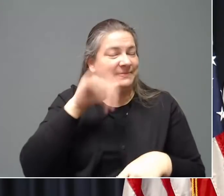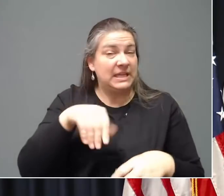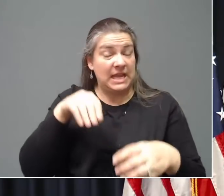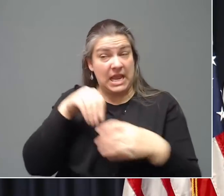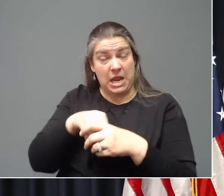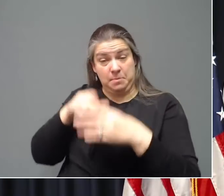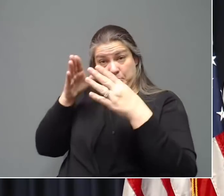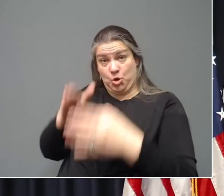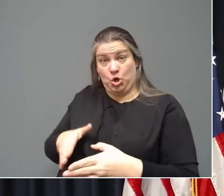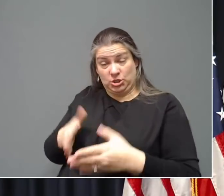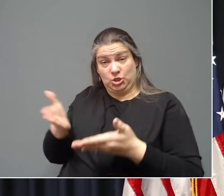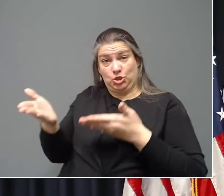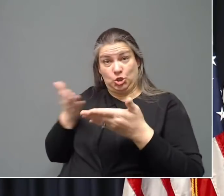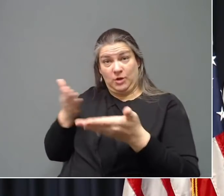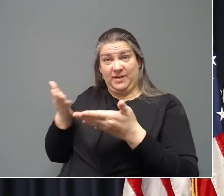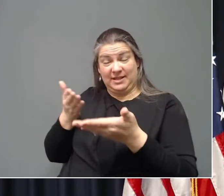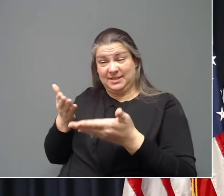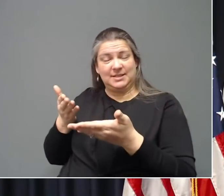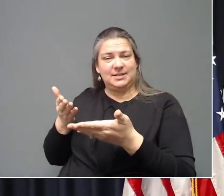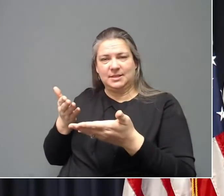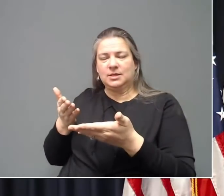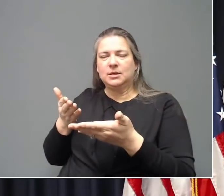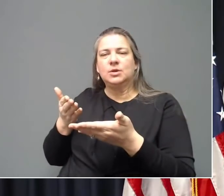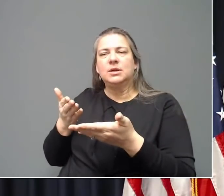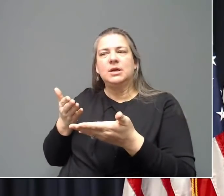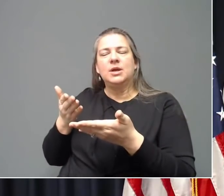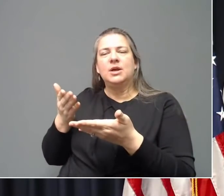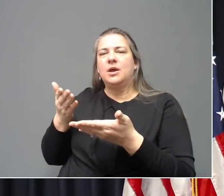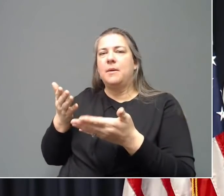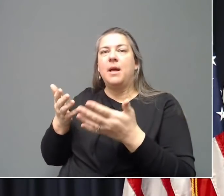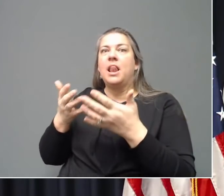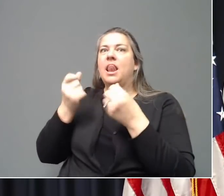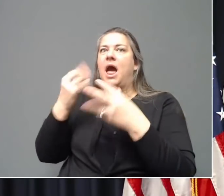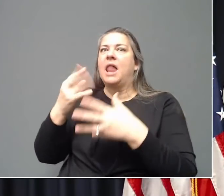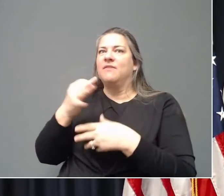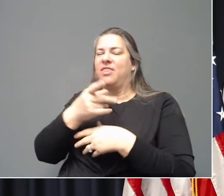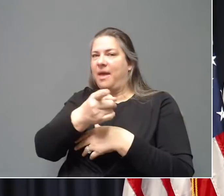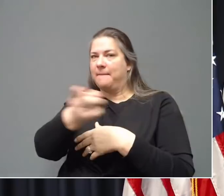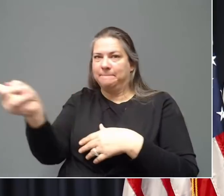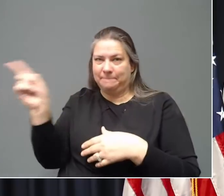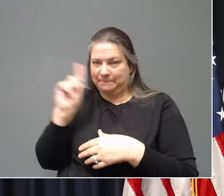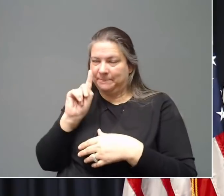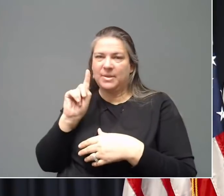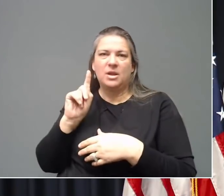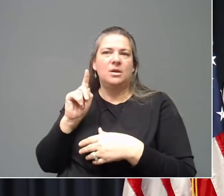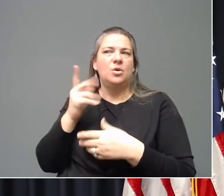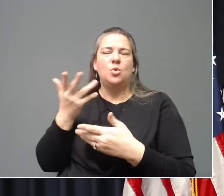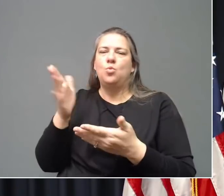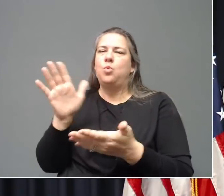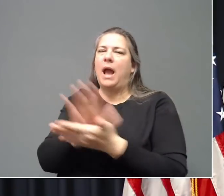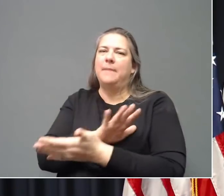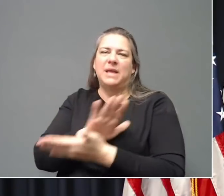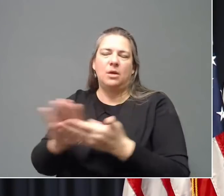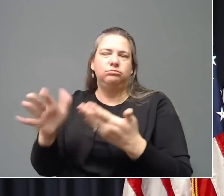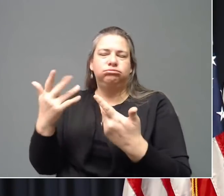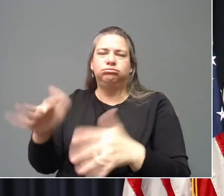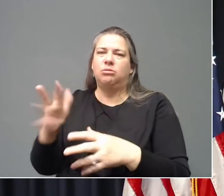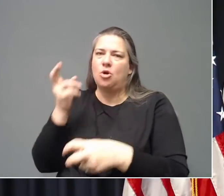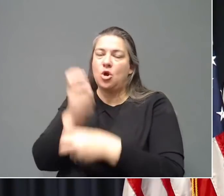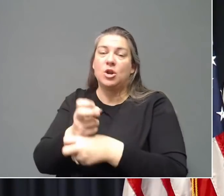entire workforce, or a large part of it, wiped out for a period of time because of it. And right now we're seeing our driver's license